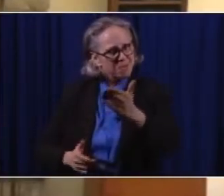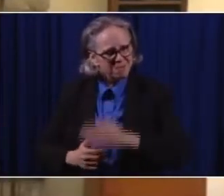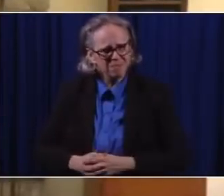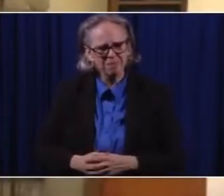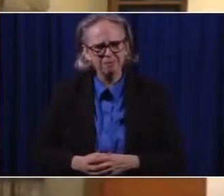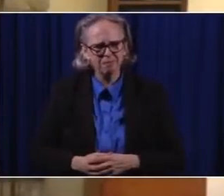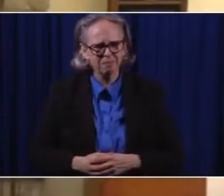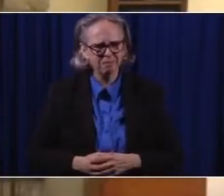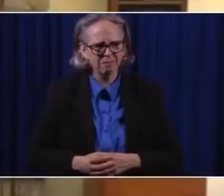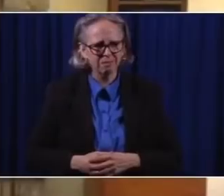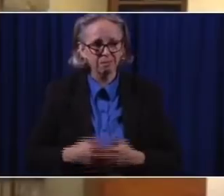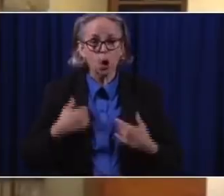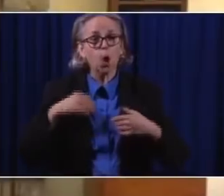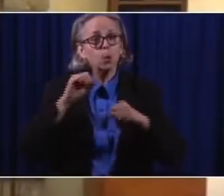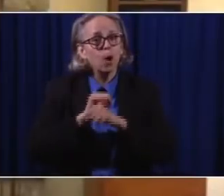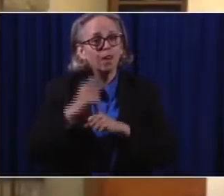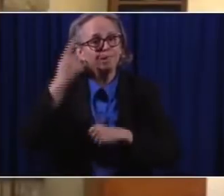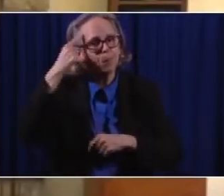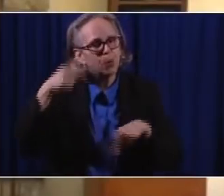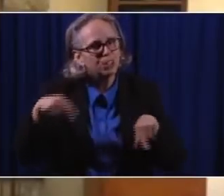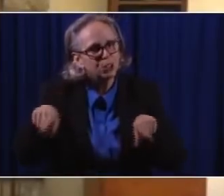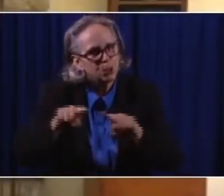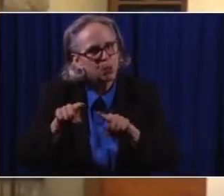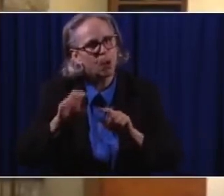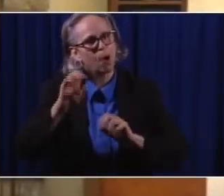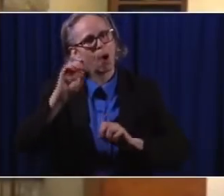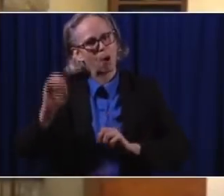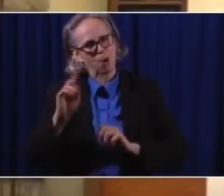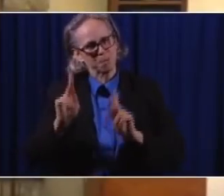Ohio, but I owe them